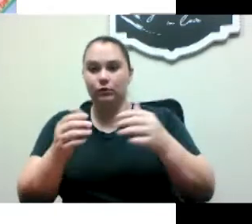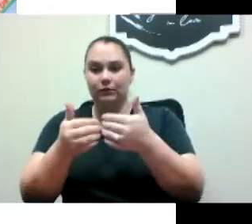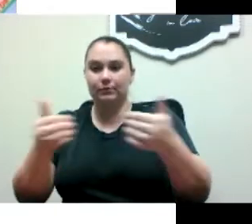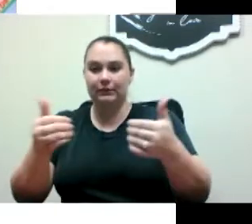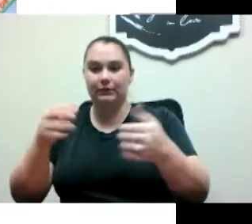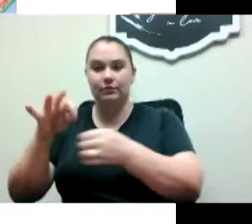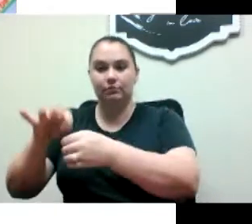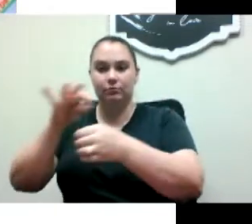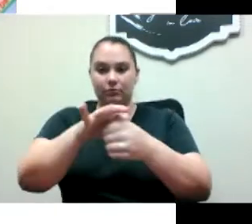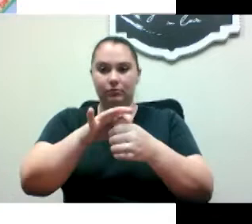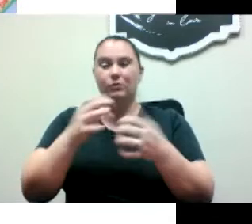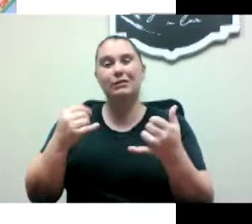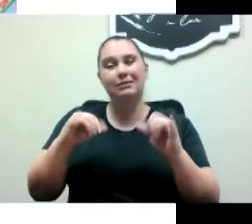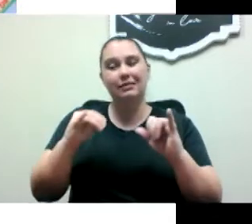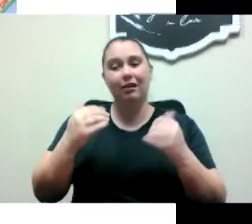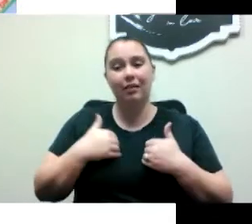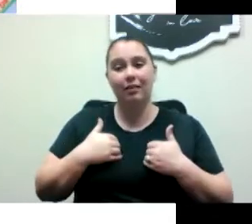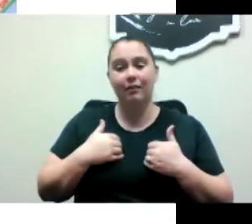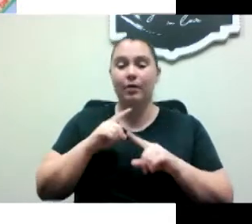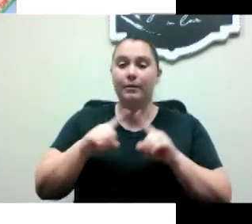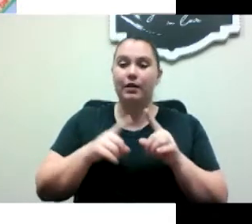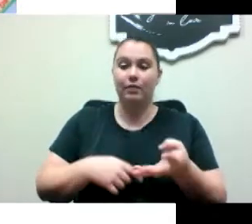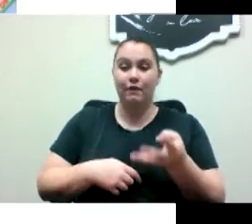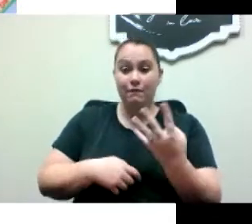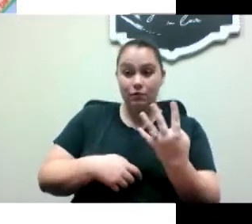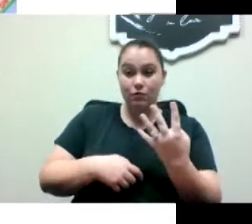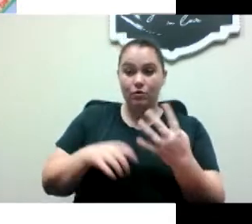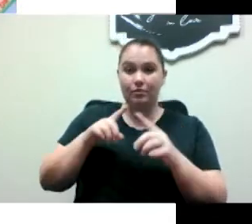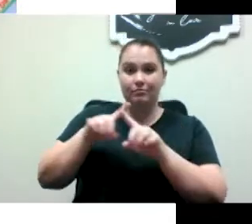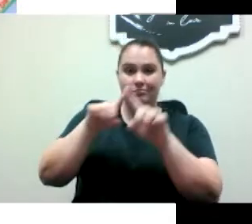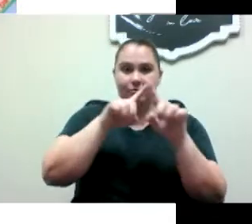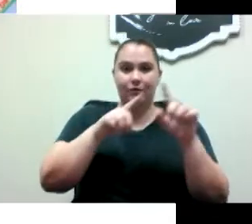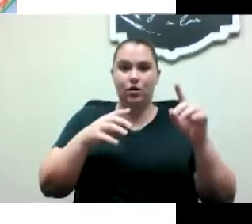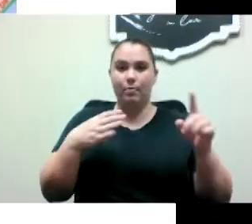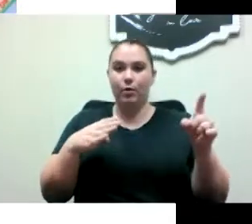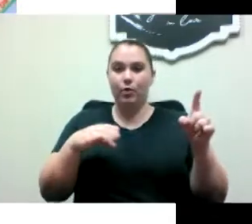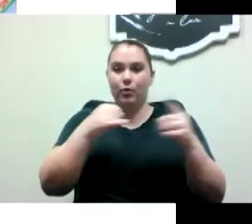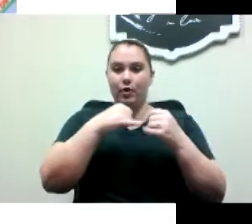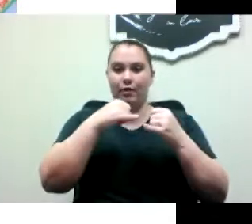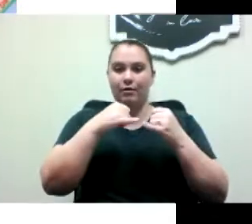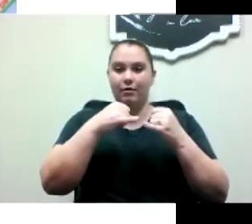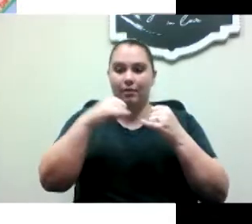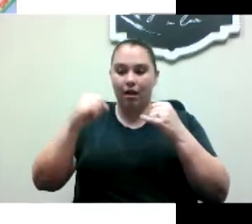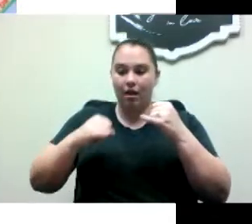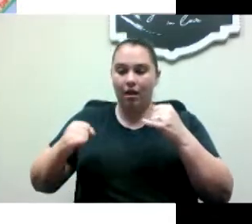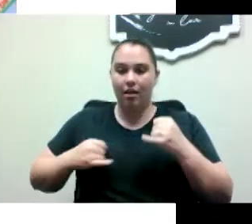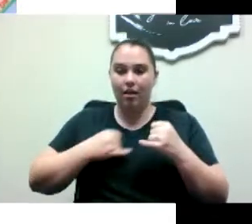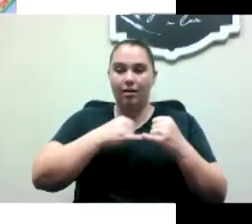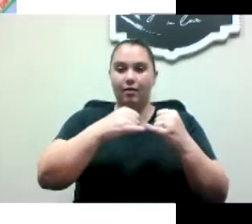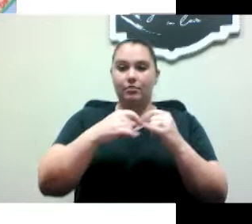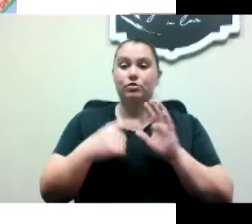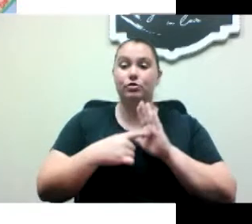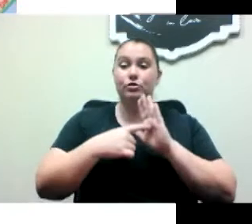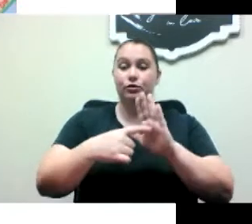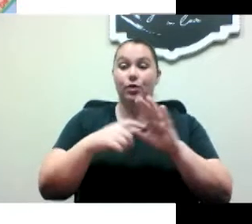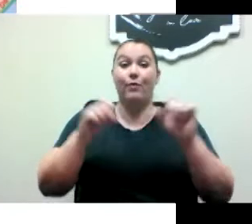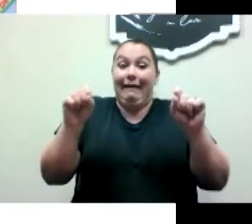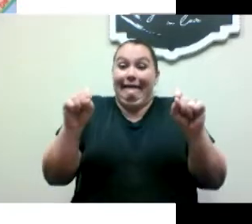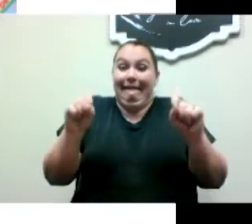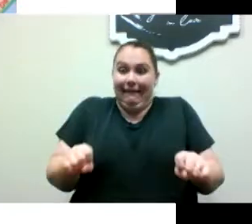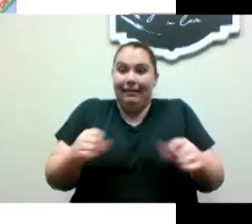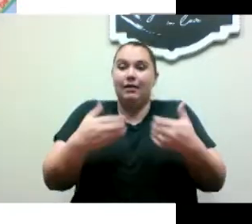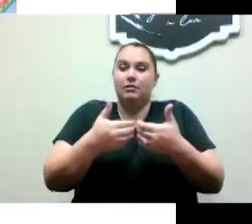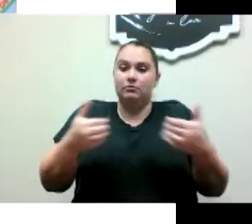precincts still, but these were 4 areas where we could reconstitute an election precinct, which simplifies,